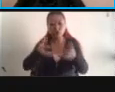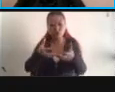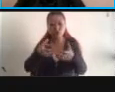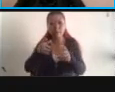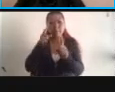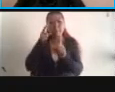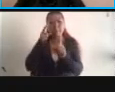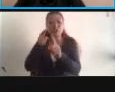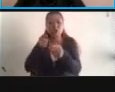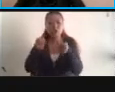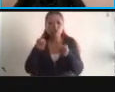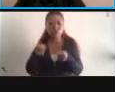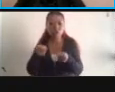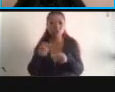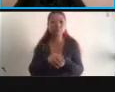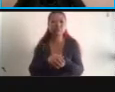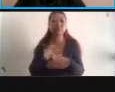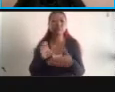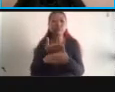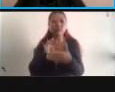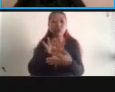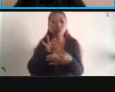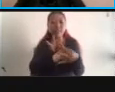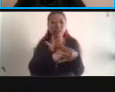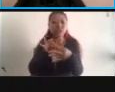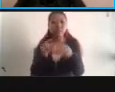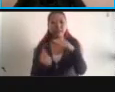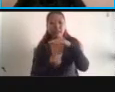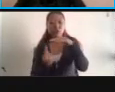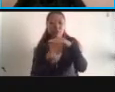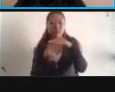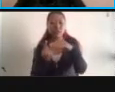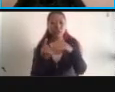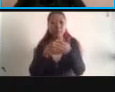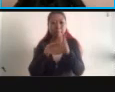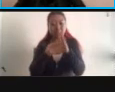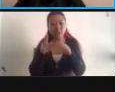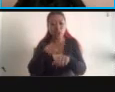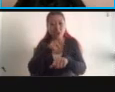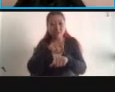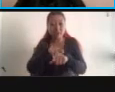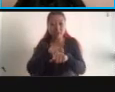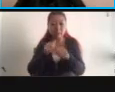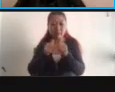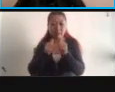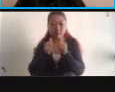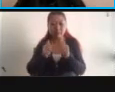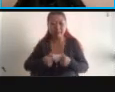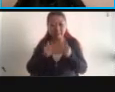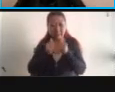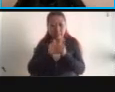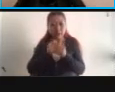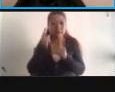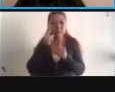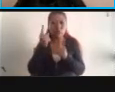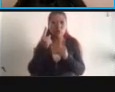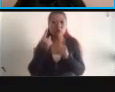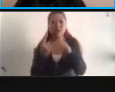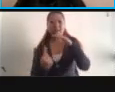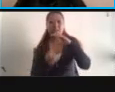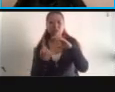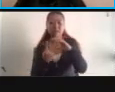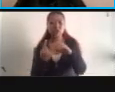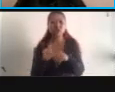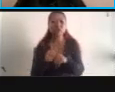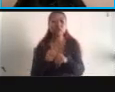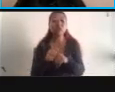is a central theme for teams that live and work together in long-term isolation and confinement. Teams are different than the sum of their parts.